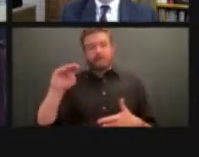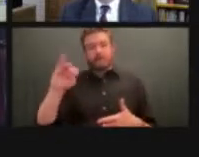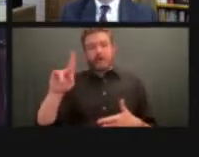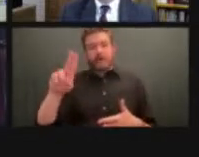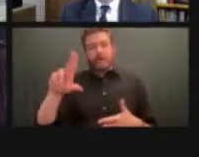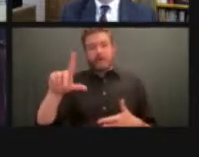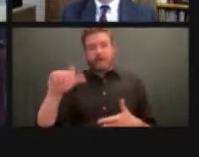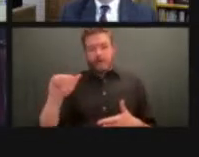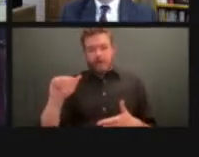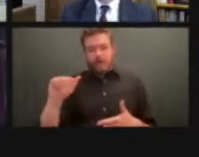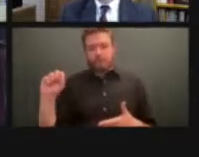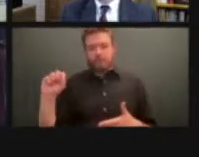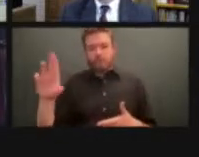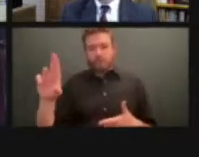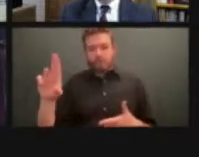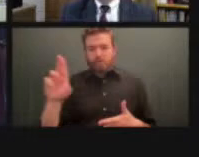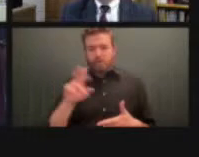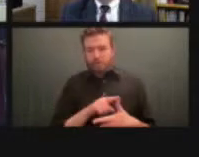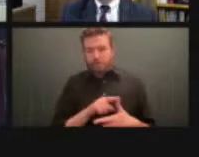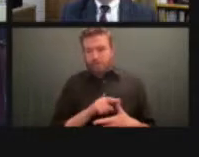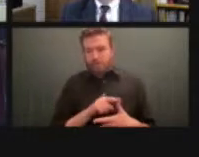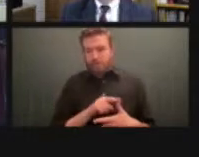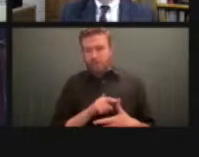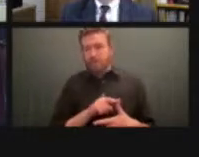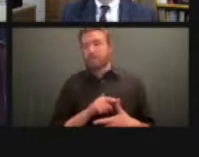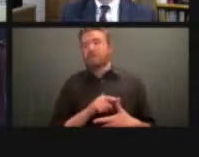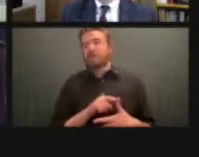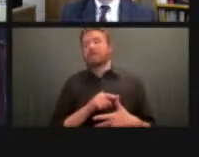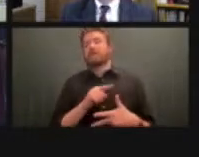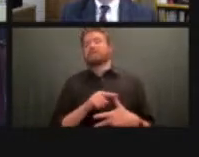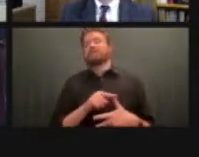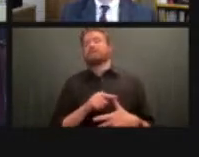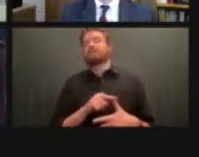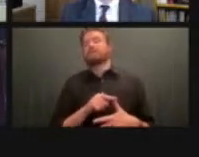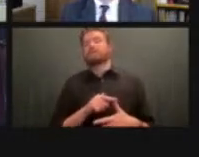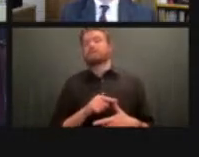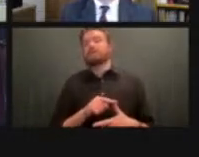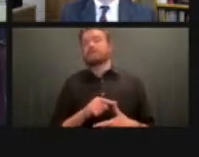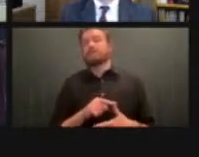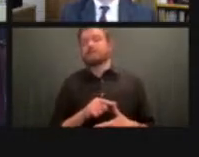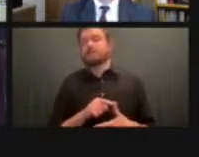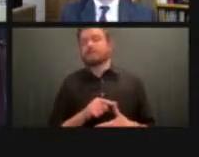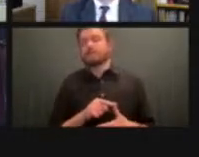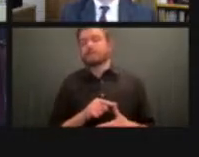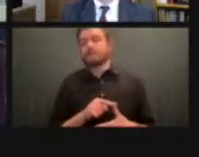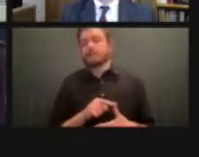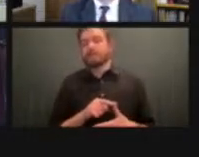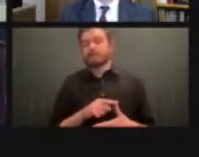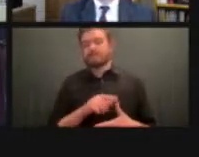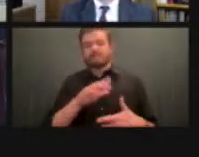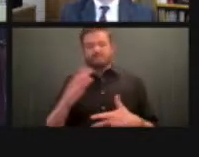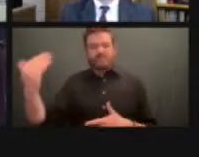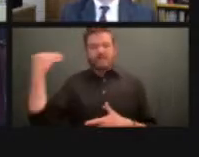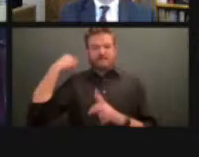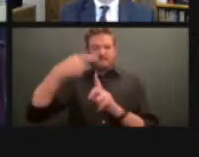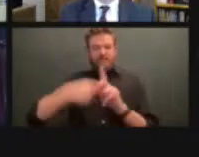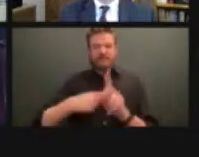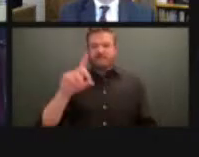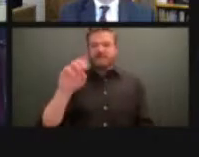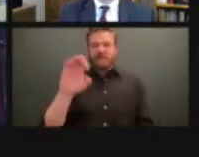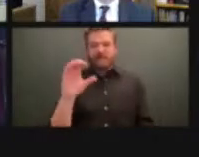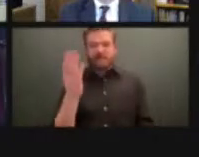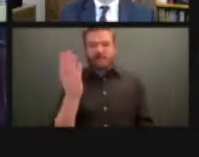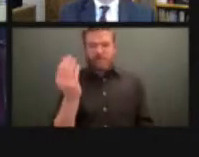North Caldwell home for 21 years, and he passed on December 14th, last month. A standout football player at Clifton High, Dennis